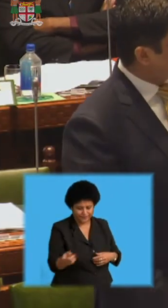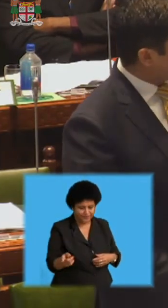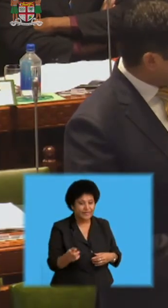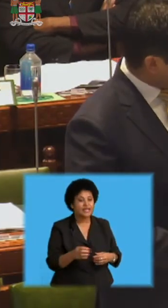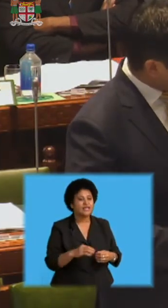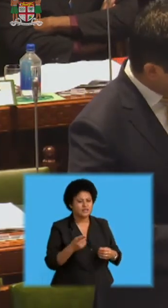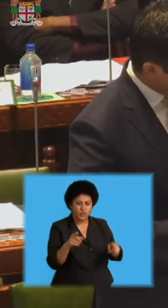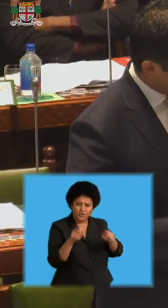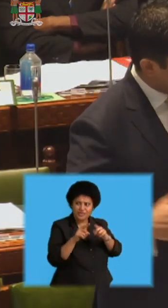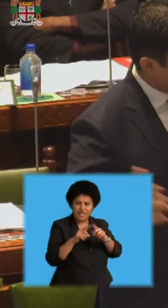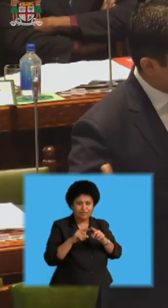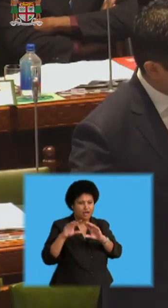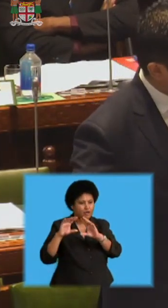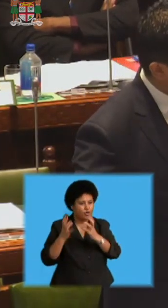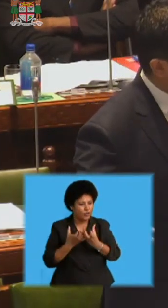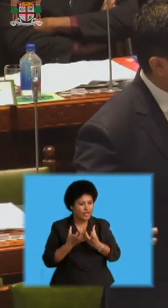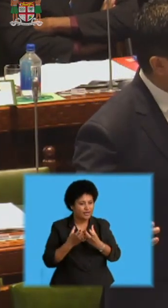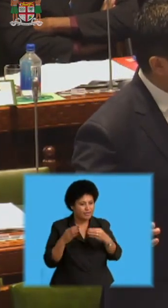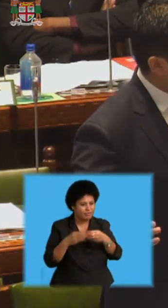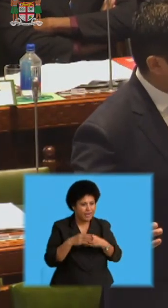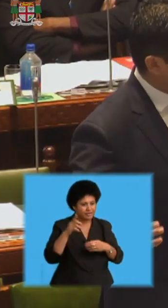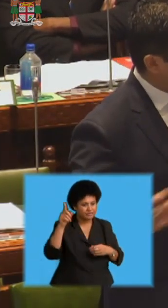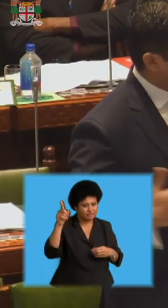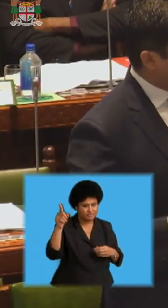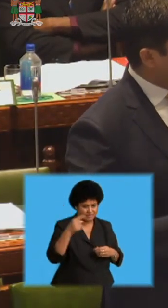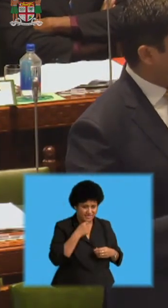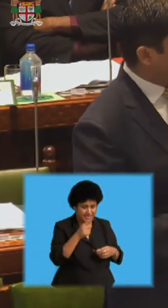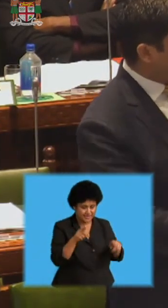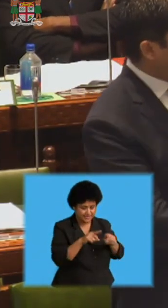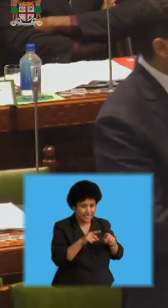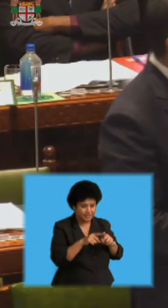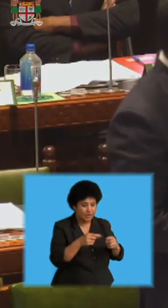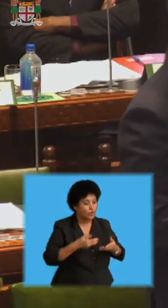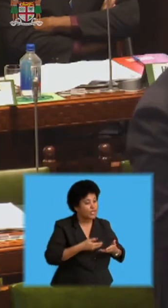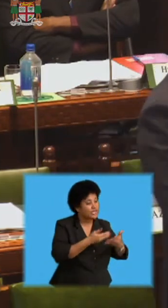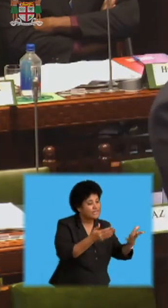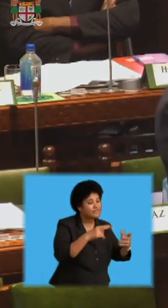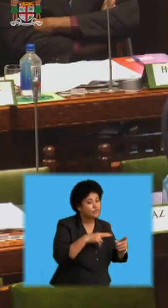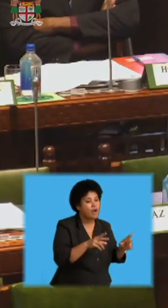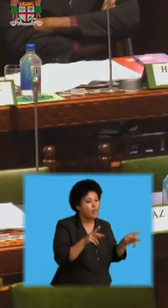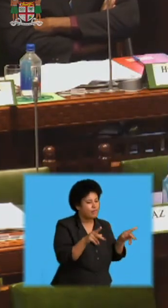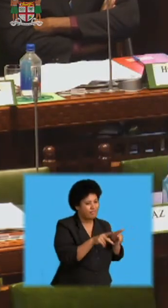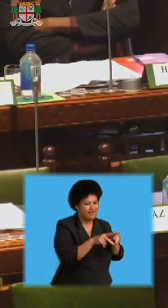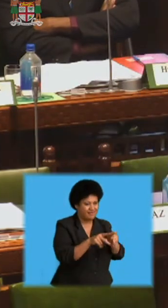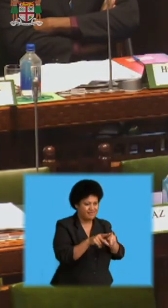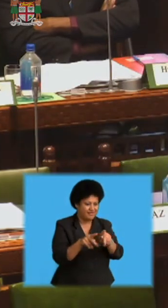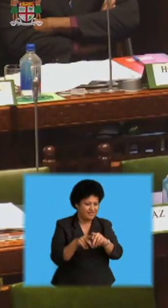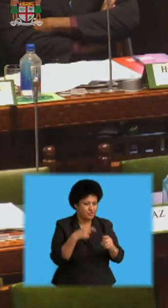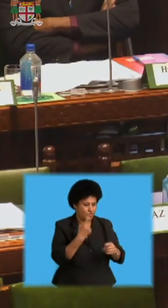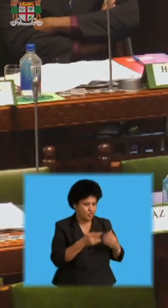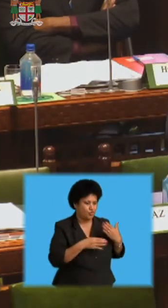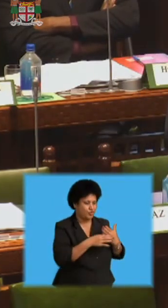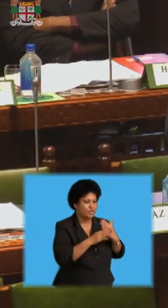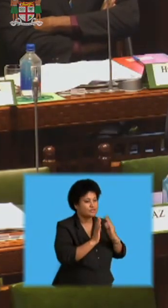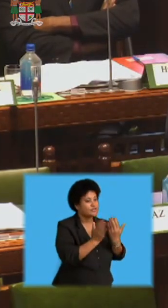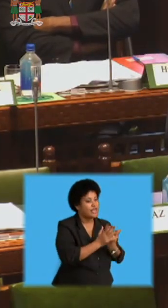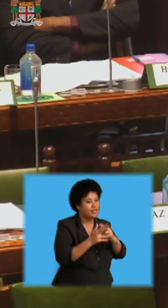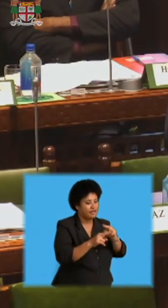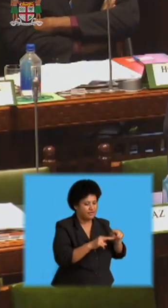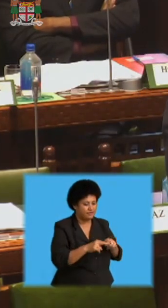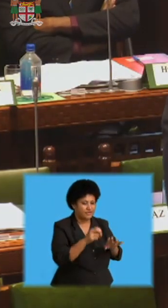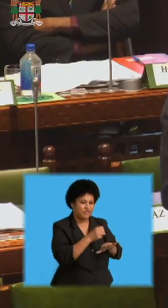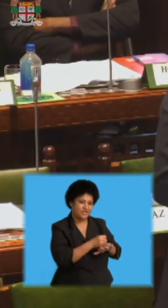say, we also want to roll it out to our development partners, so they know exactly what we're doing, what our target focus is, because also it's helpful for